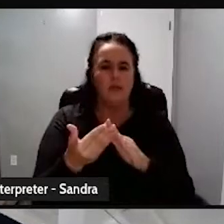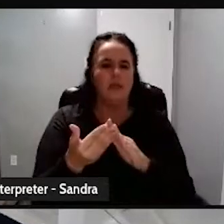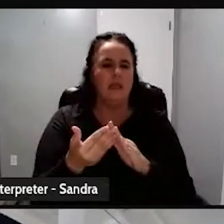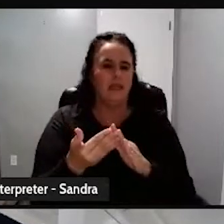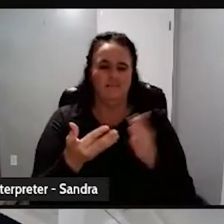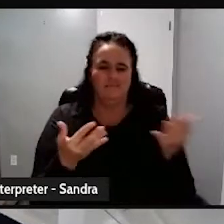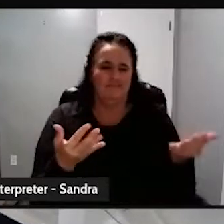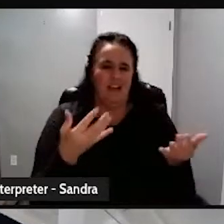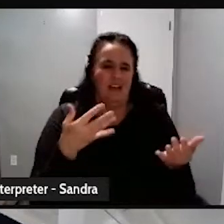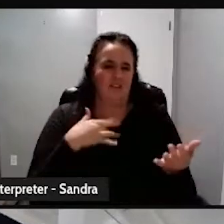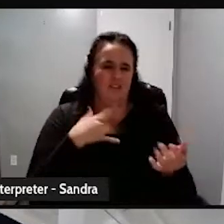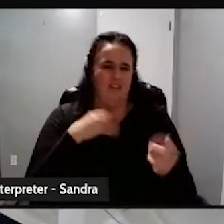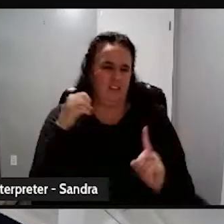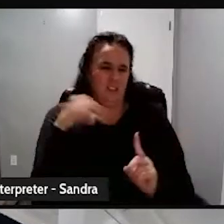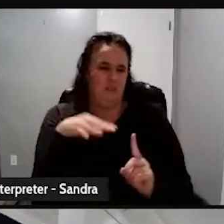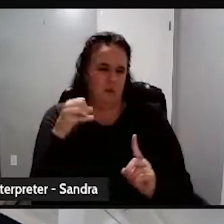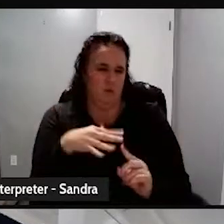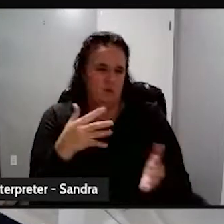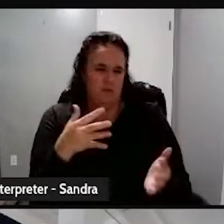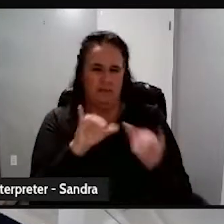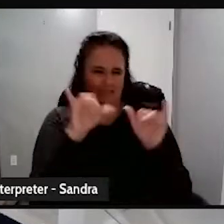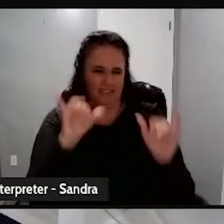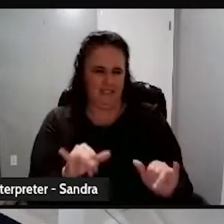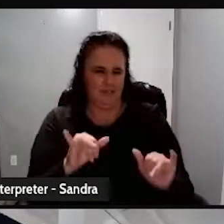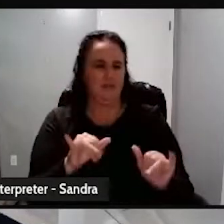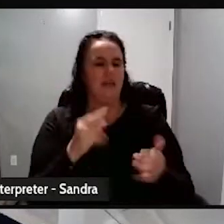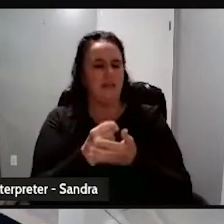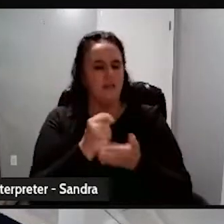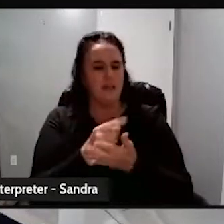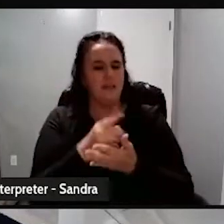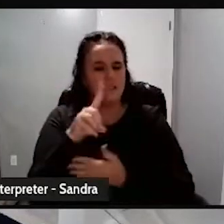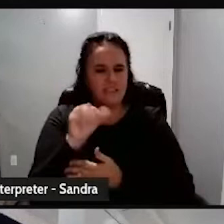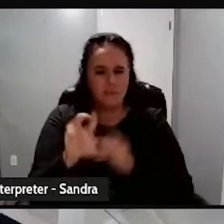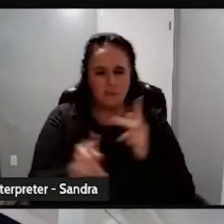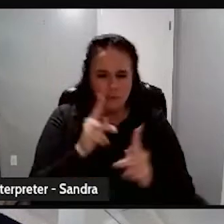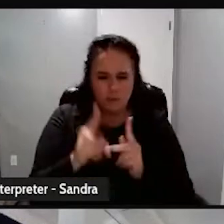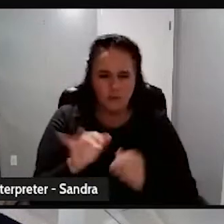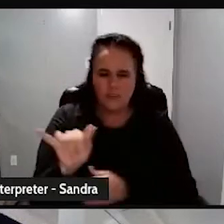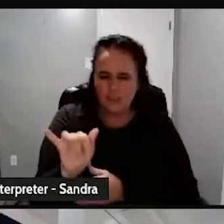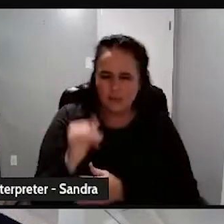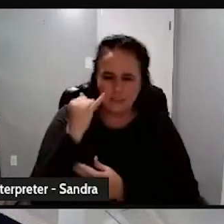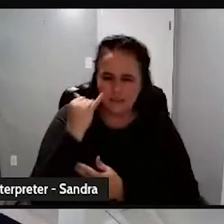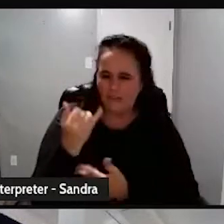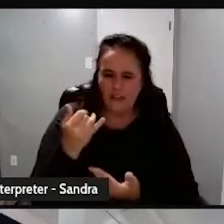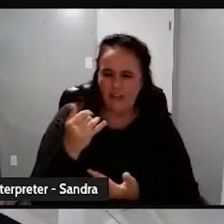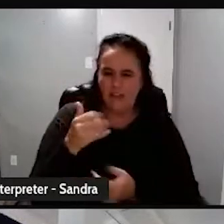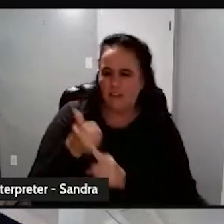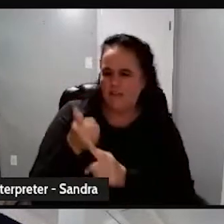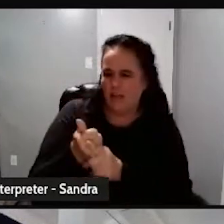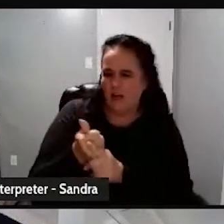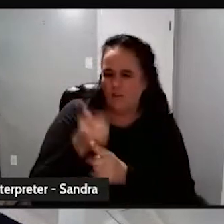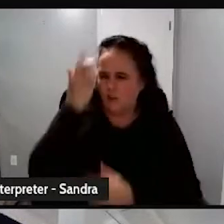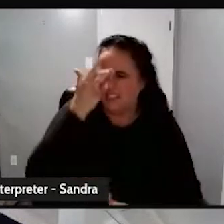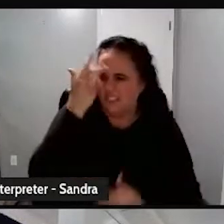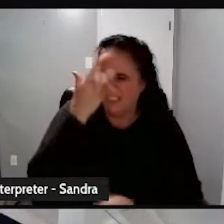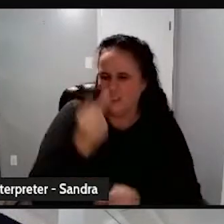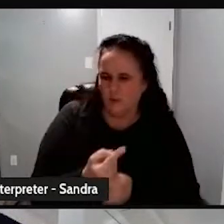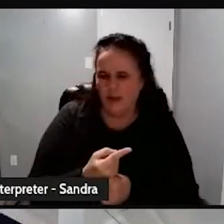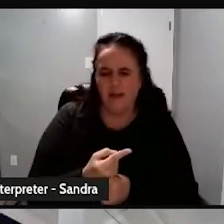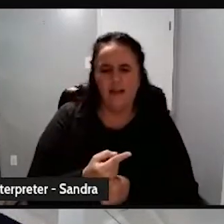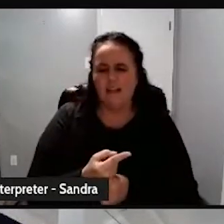a system that treats disabled people as if they are a disease rather than a